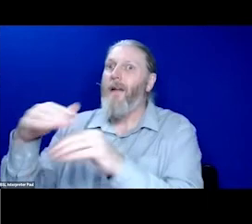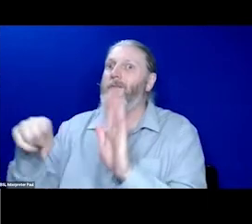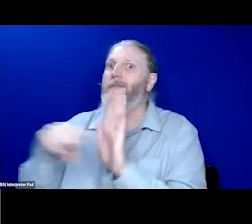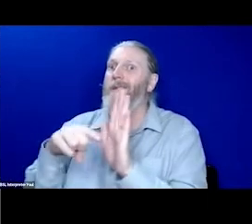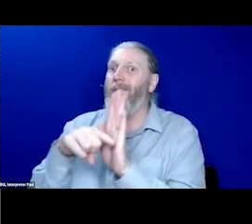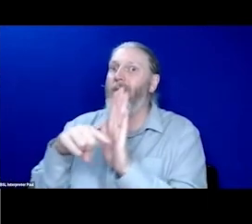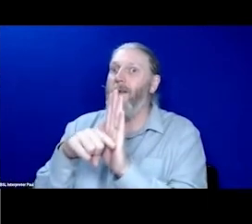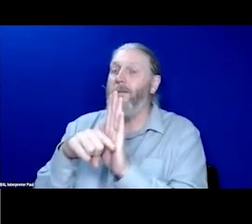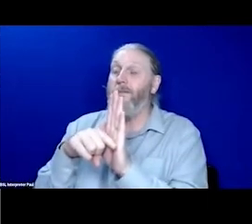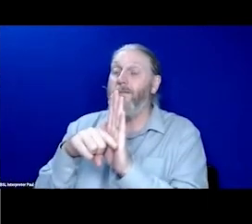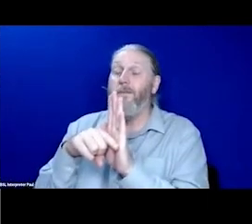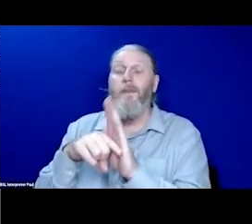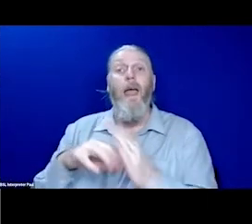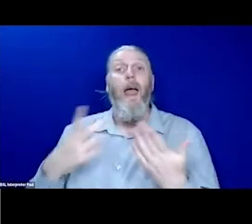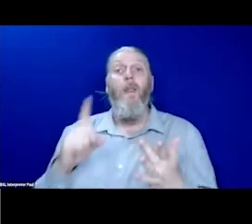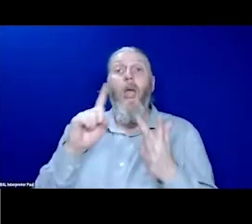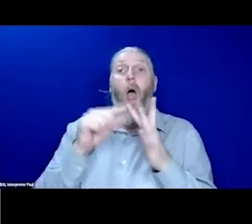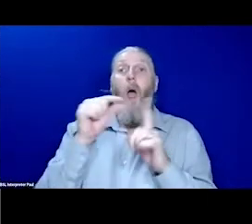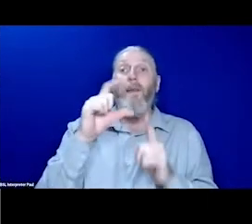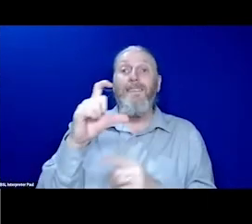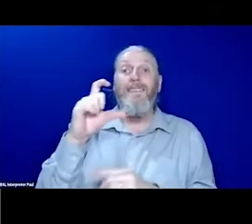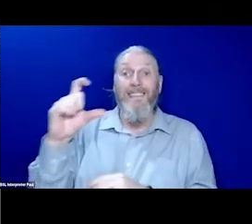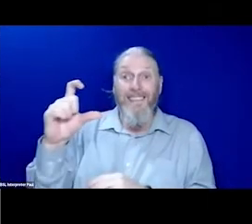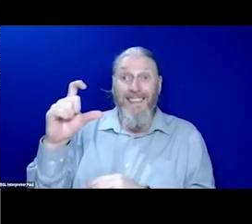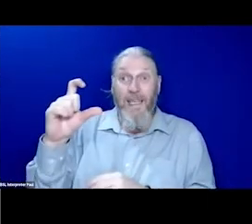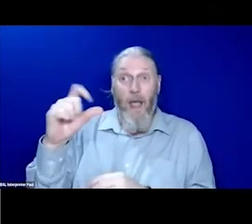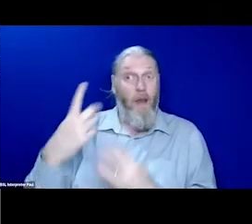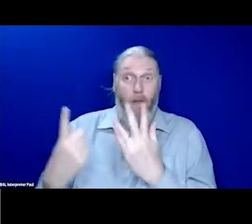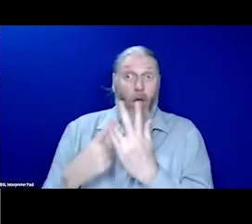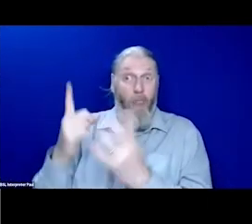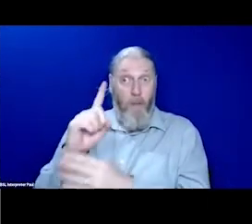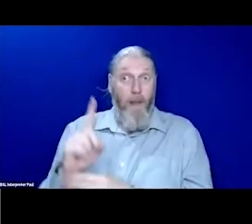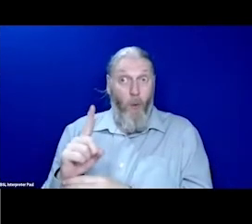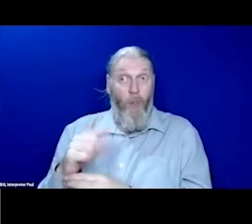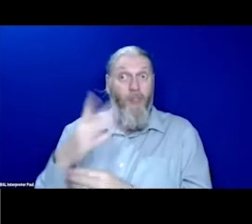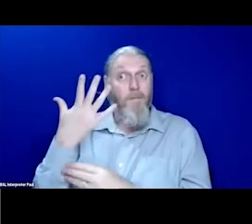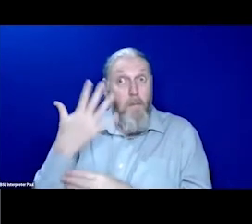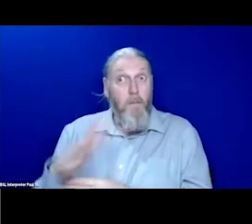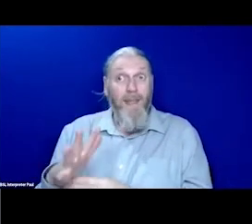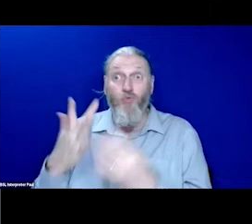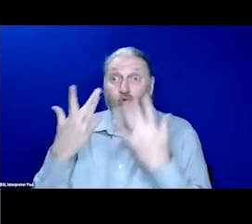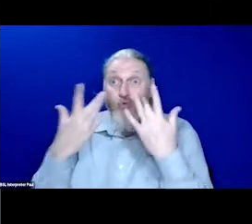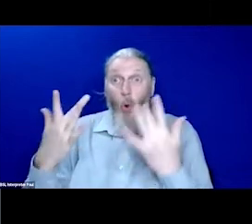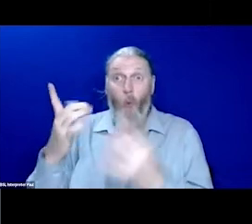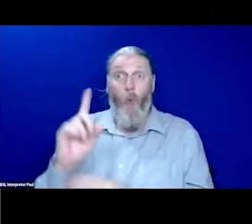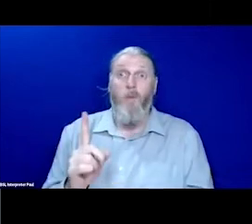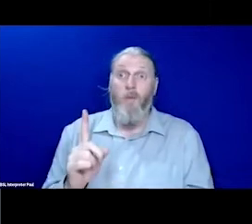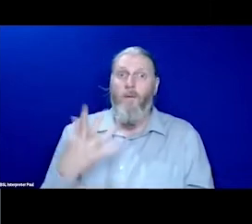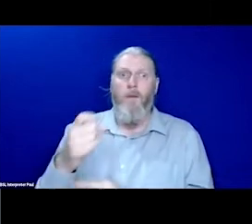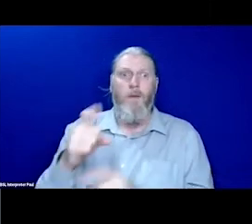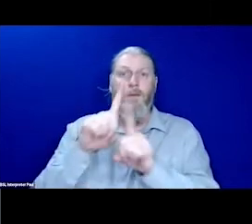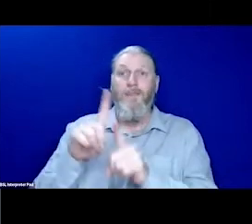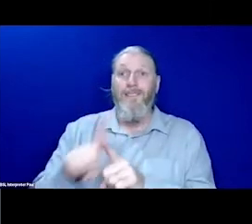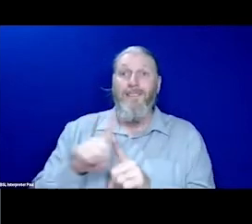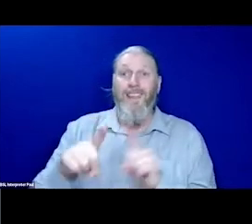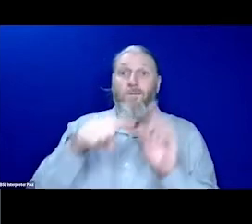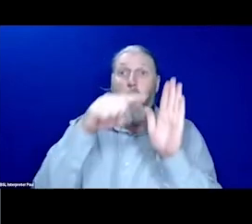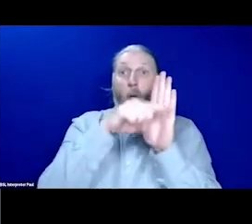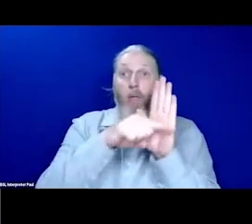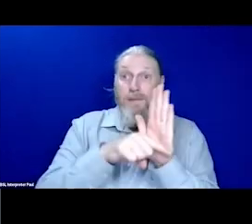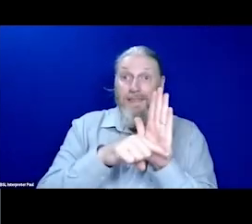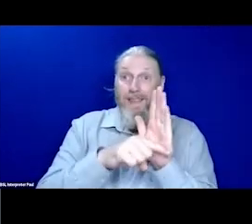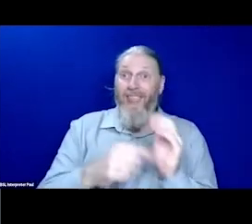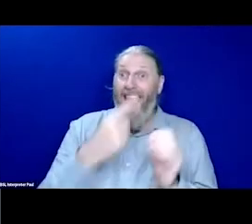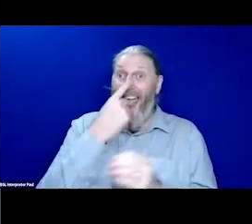the IPCC and others are very helpfully outlined, if we go to the next slide, the range of policies that have these dual